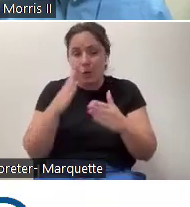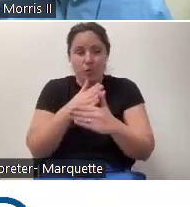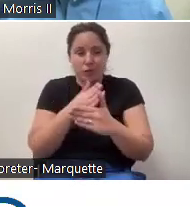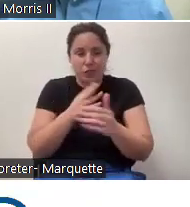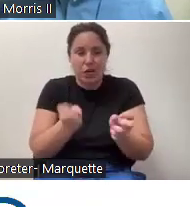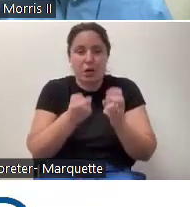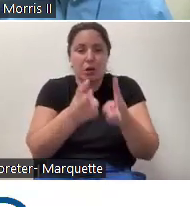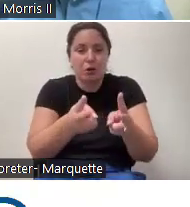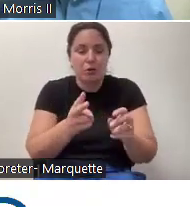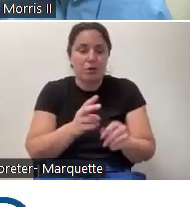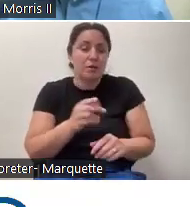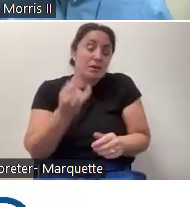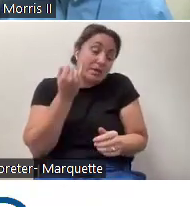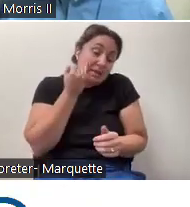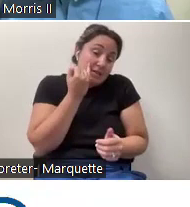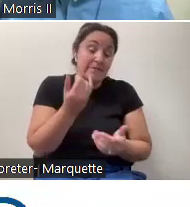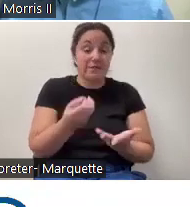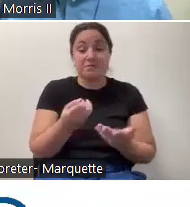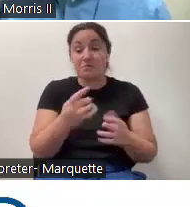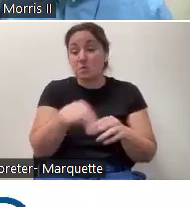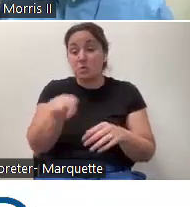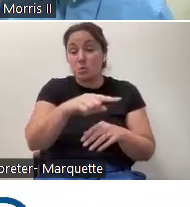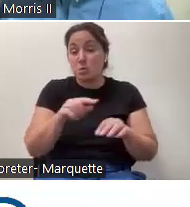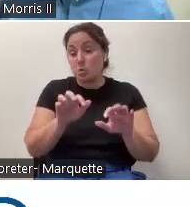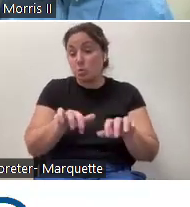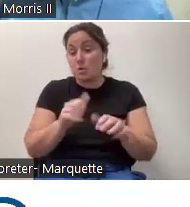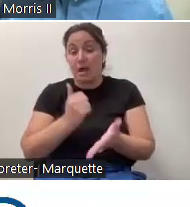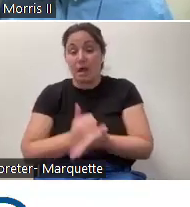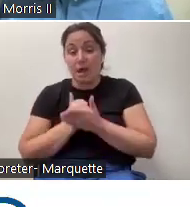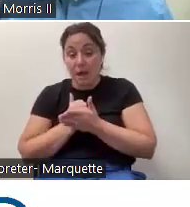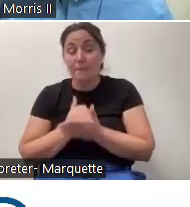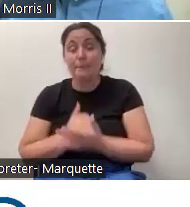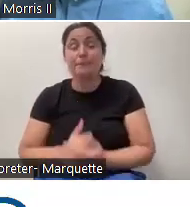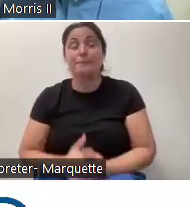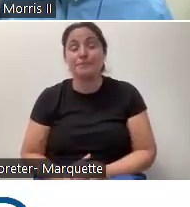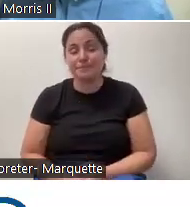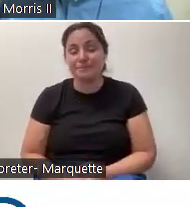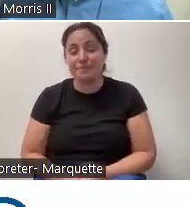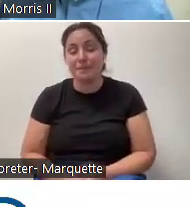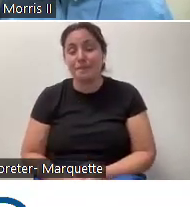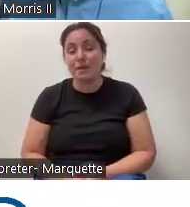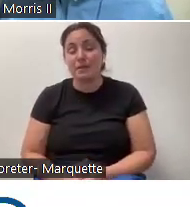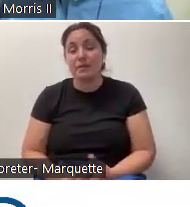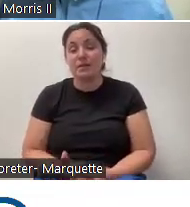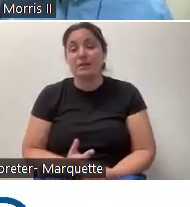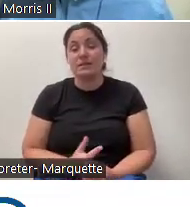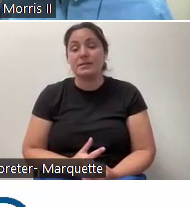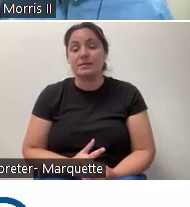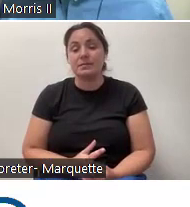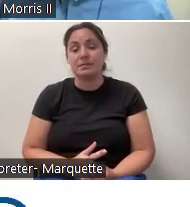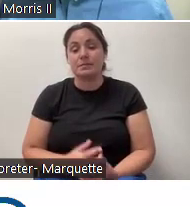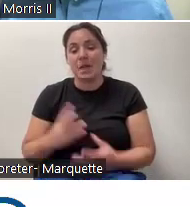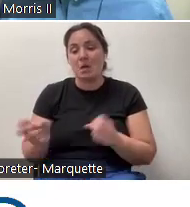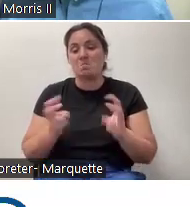in case it's helpful with that resource. If I can just drop